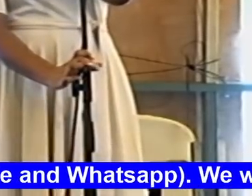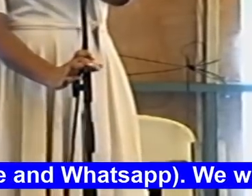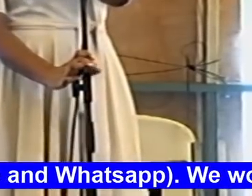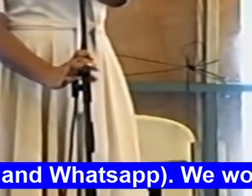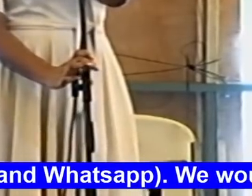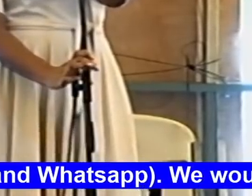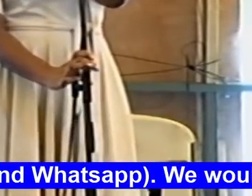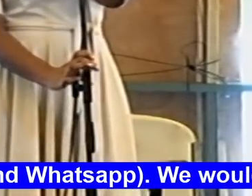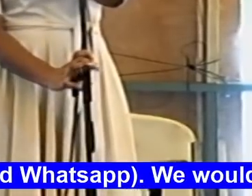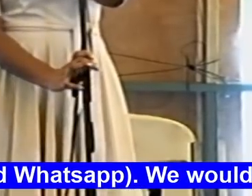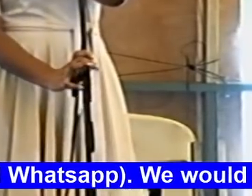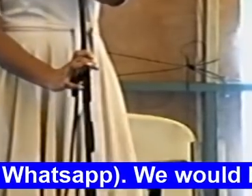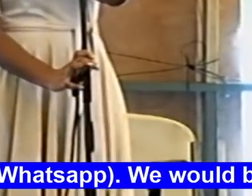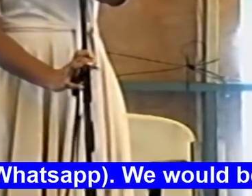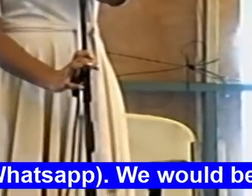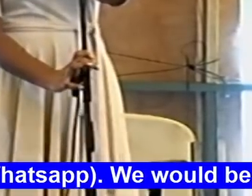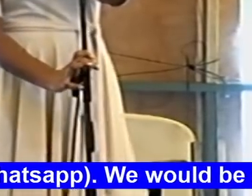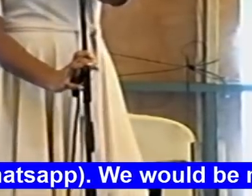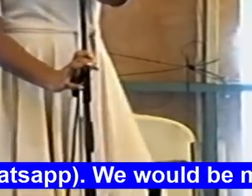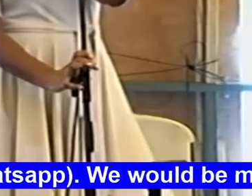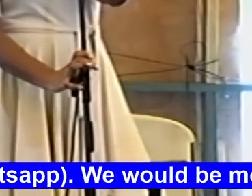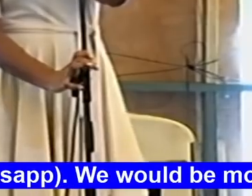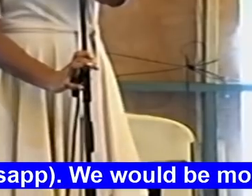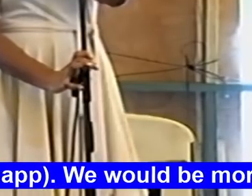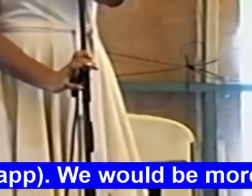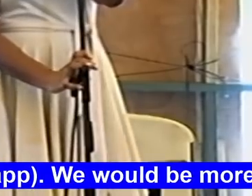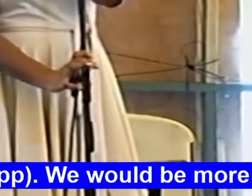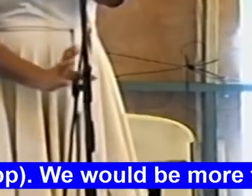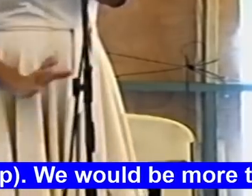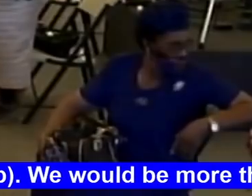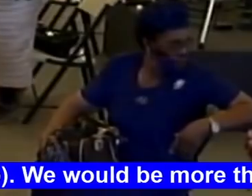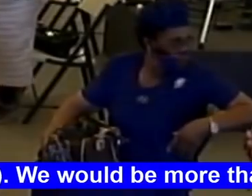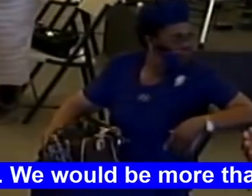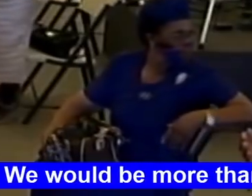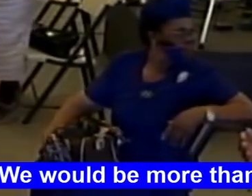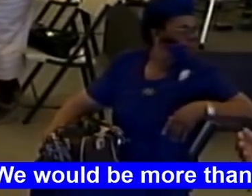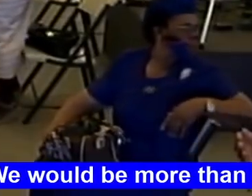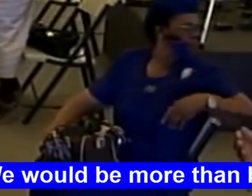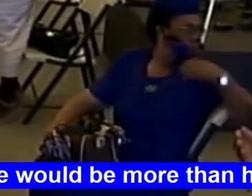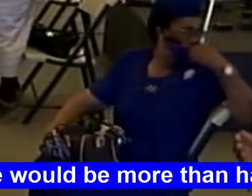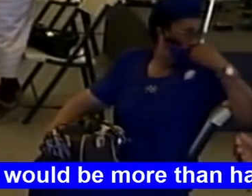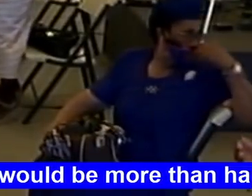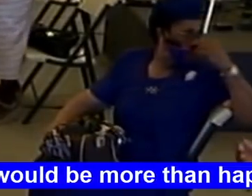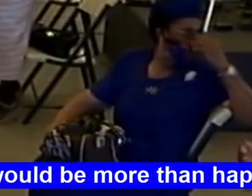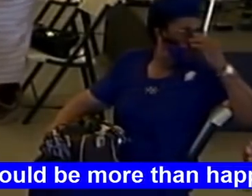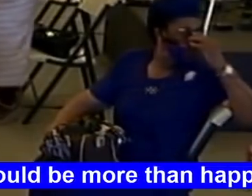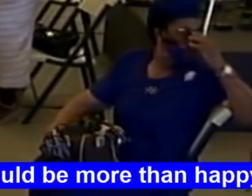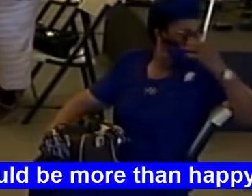Hallelujah, Lord. Lord, I pray.